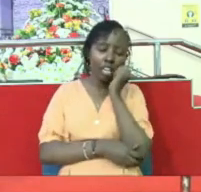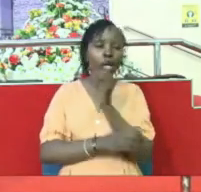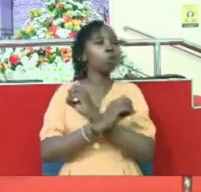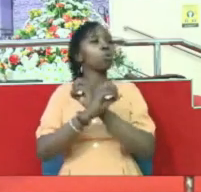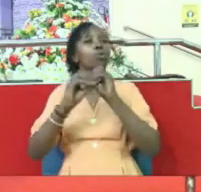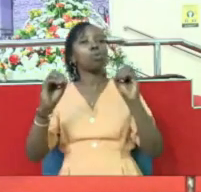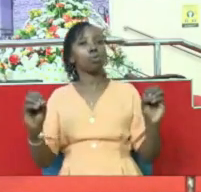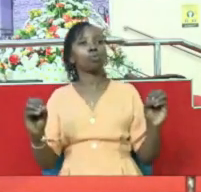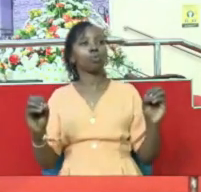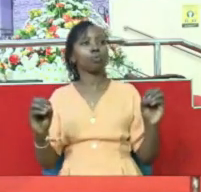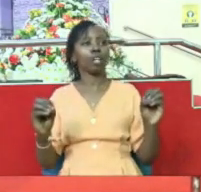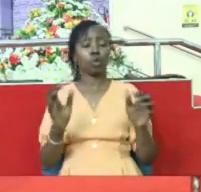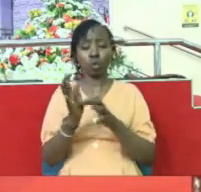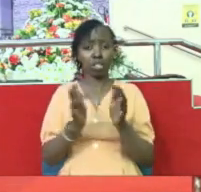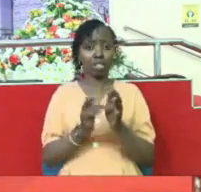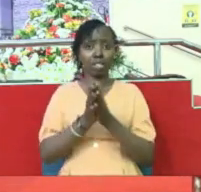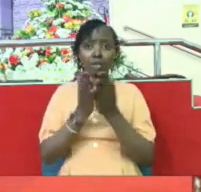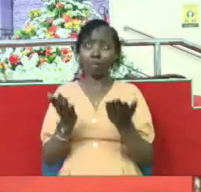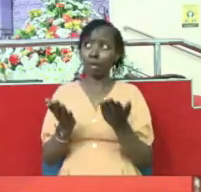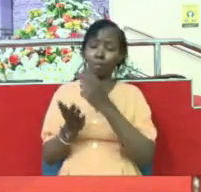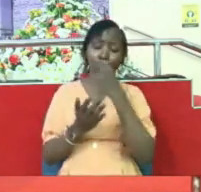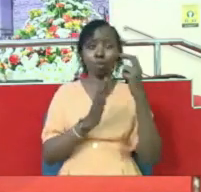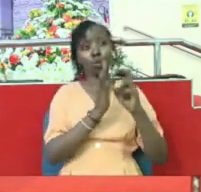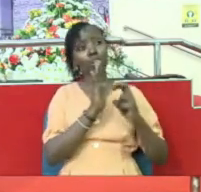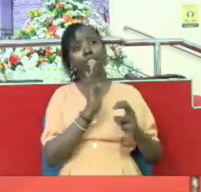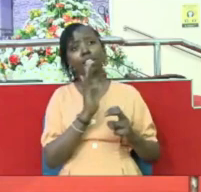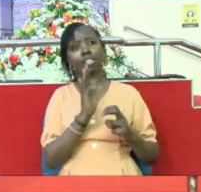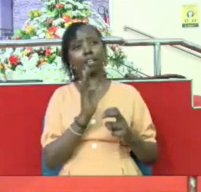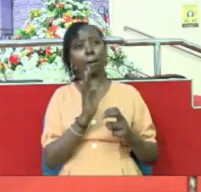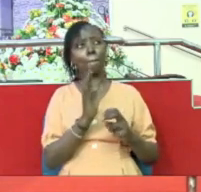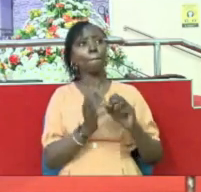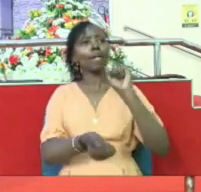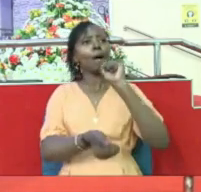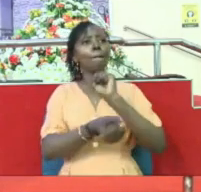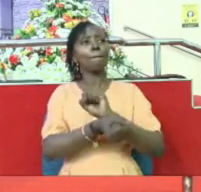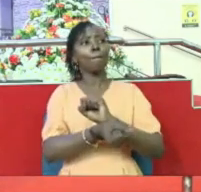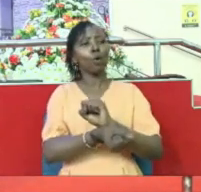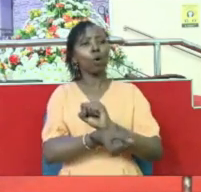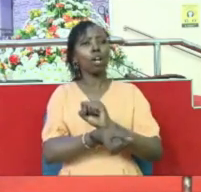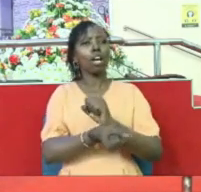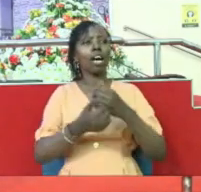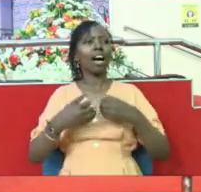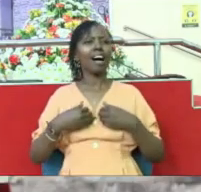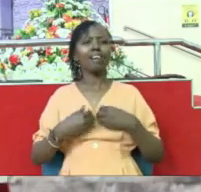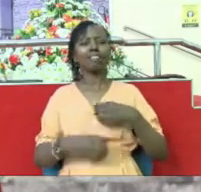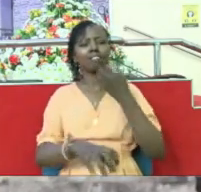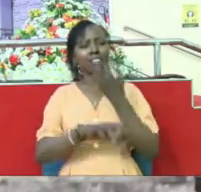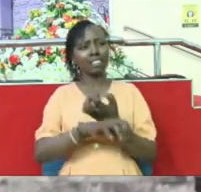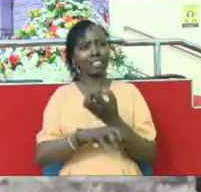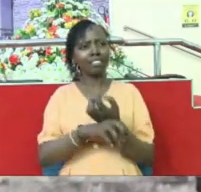Now the passage that we read, Paul had a difficult relations with Corinthian church.